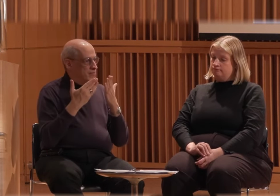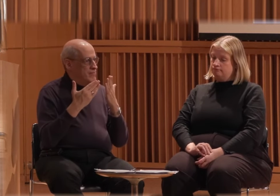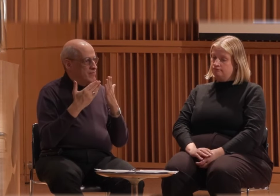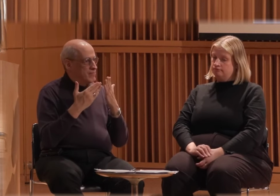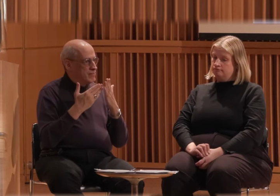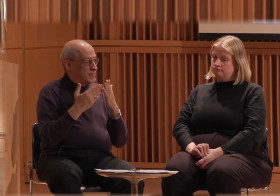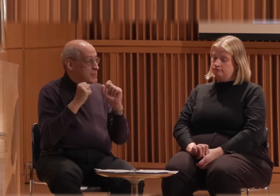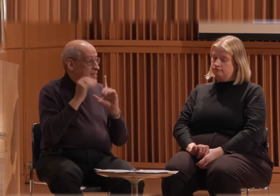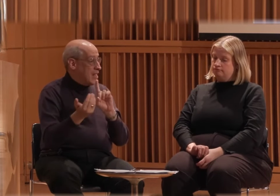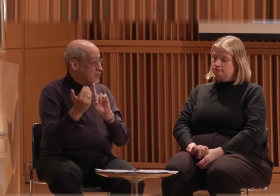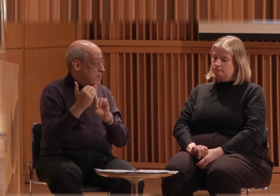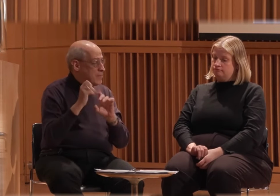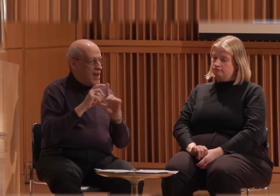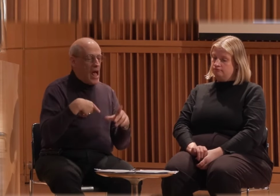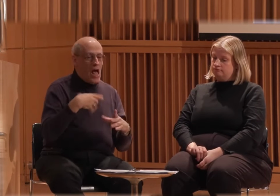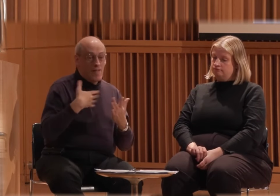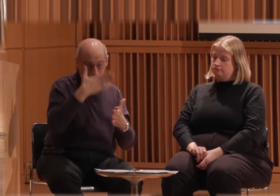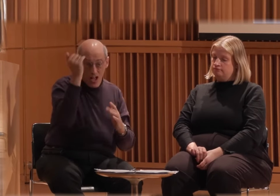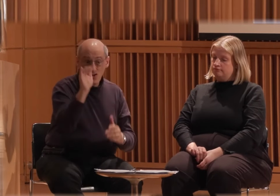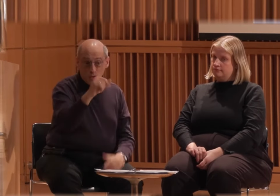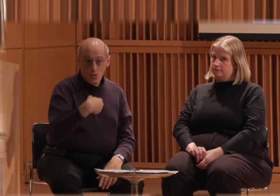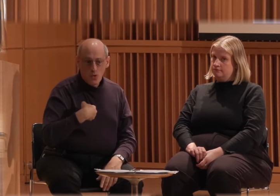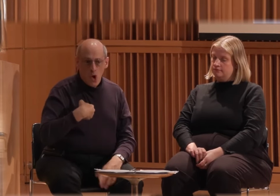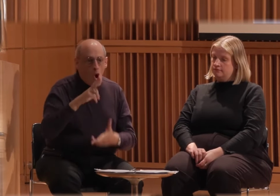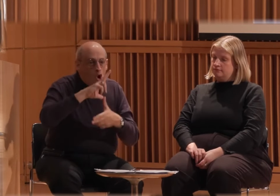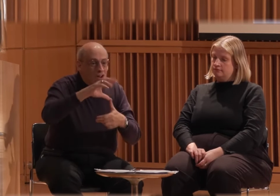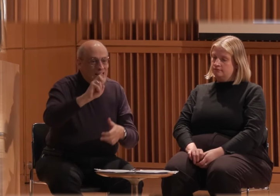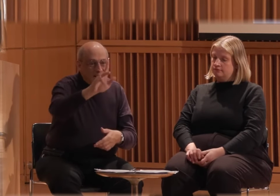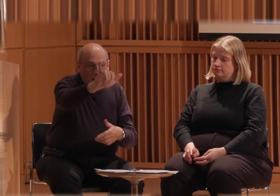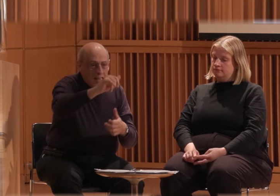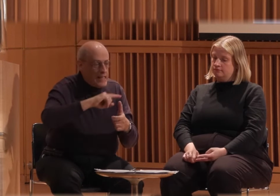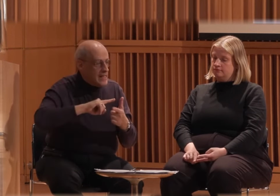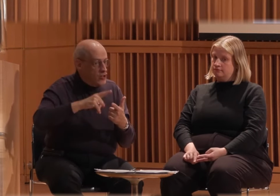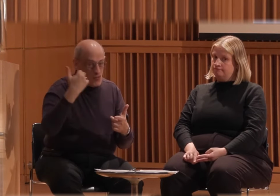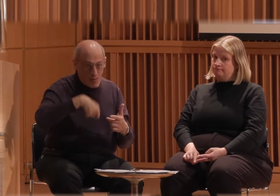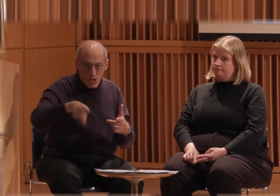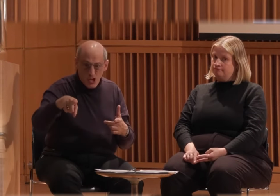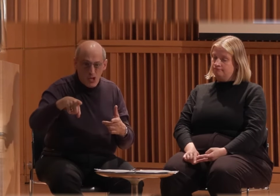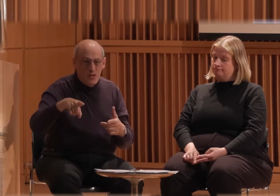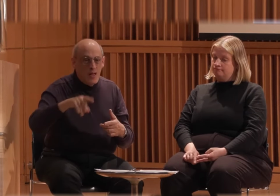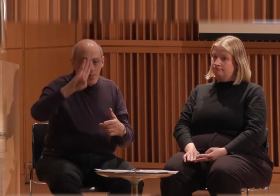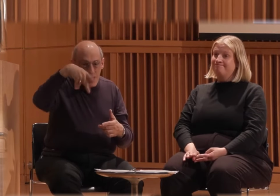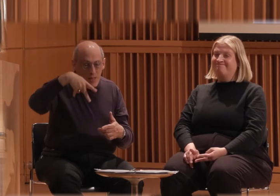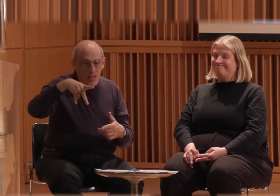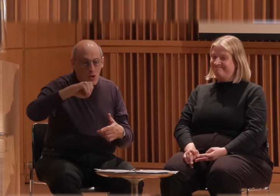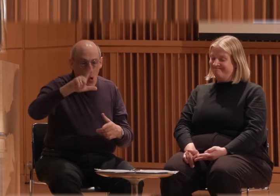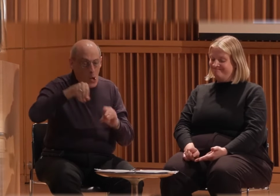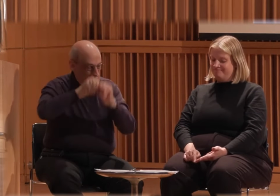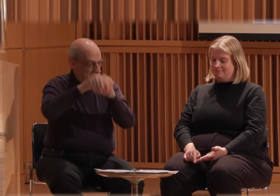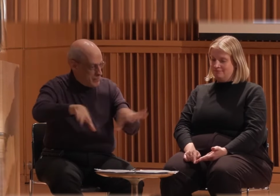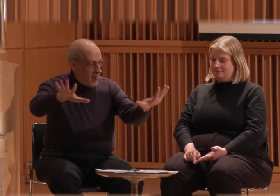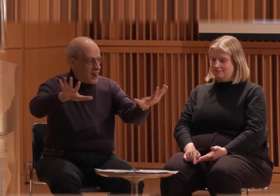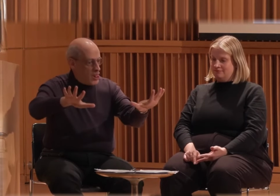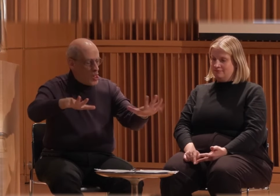I found I've even forgotten. Hurricane Sandy, you all remember the BP oil spill? The